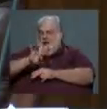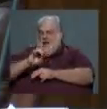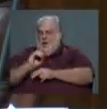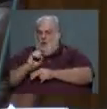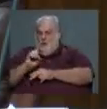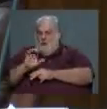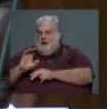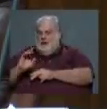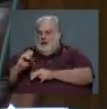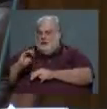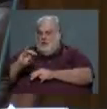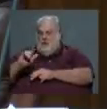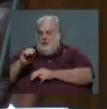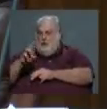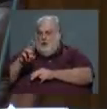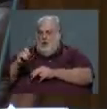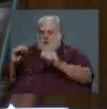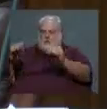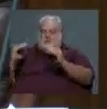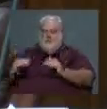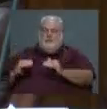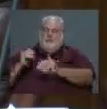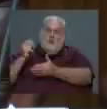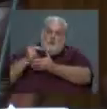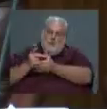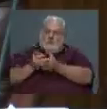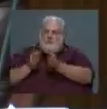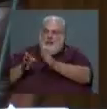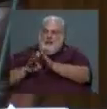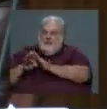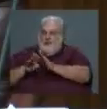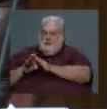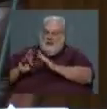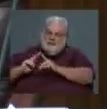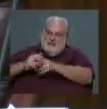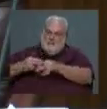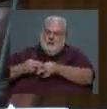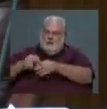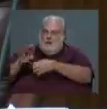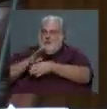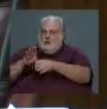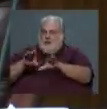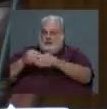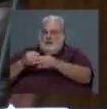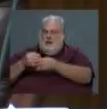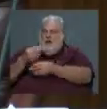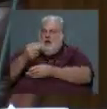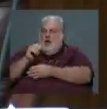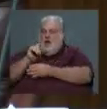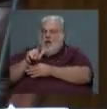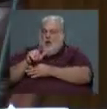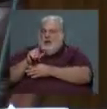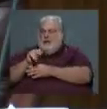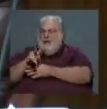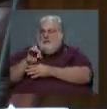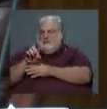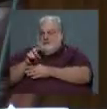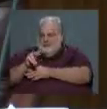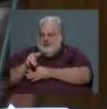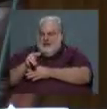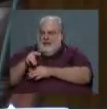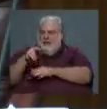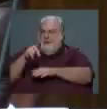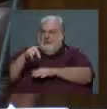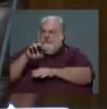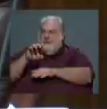Cantrell Road. An ordinance to approve a plan zoning development establishing plan commercial district titled Hall Davidson Building Short Form PCD,